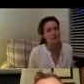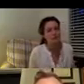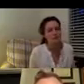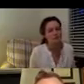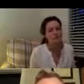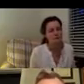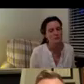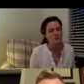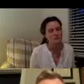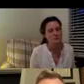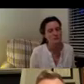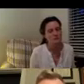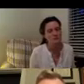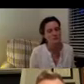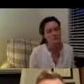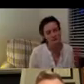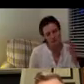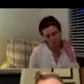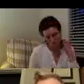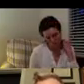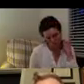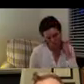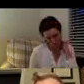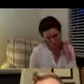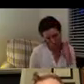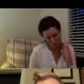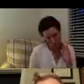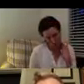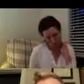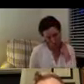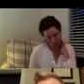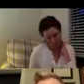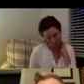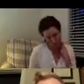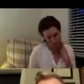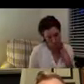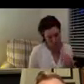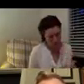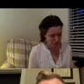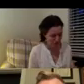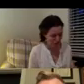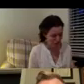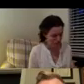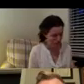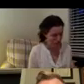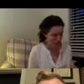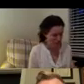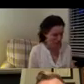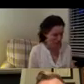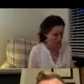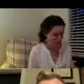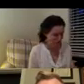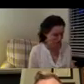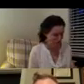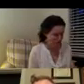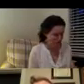leaky. So he doesn't have the ability to control where